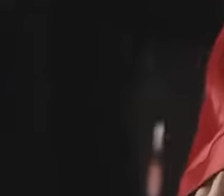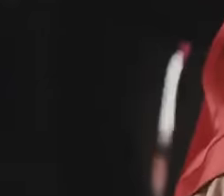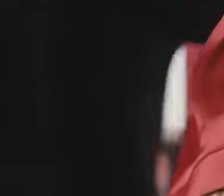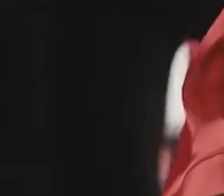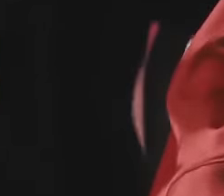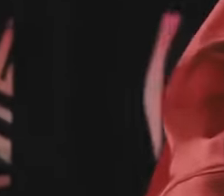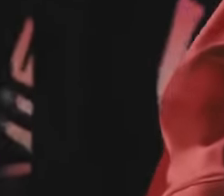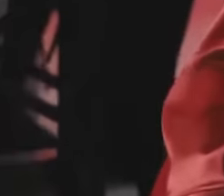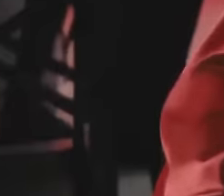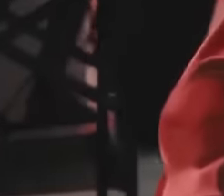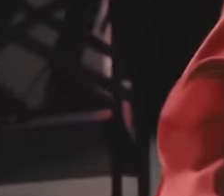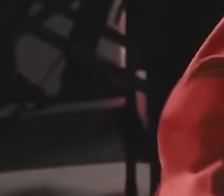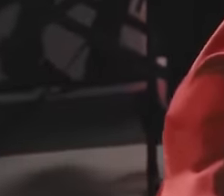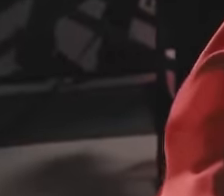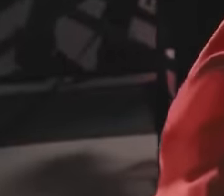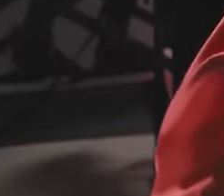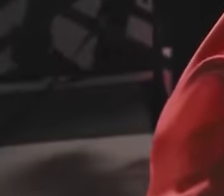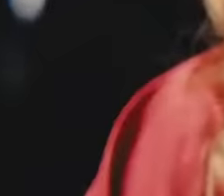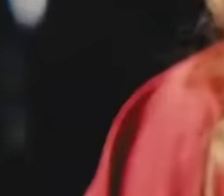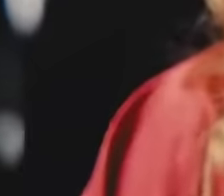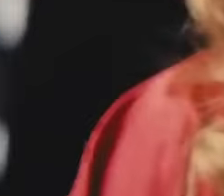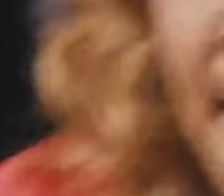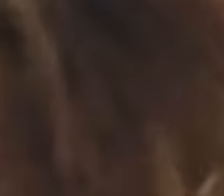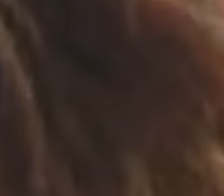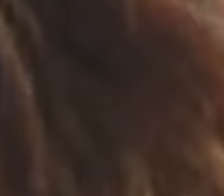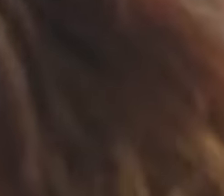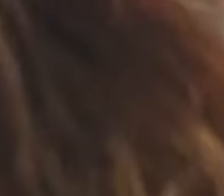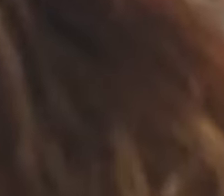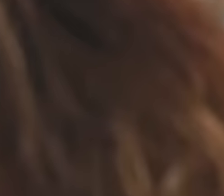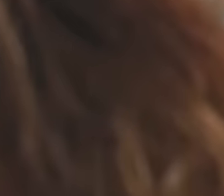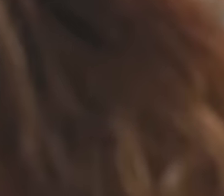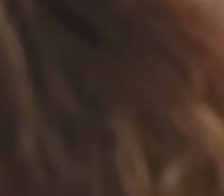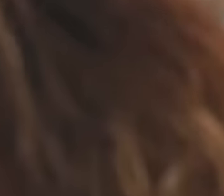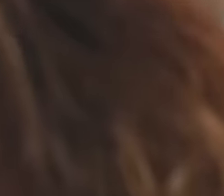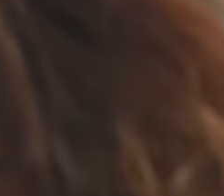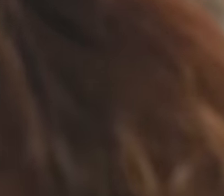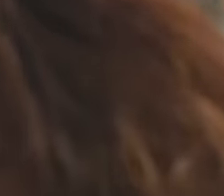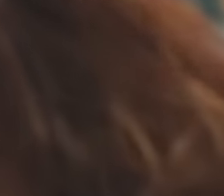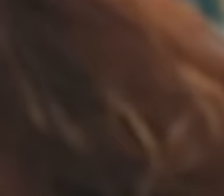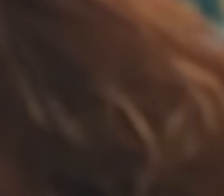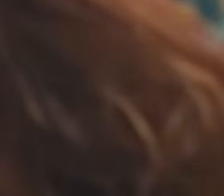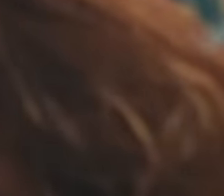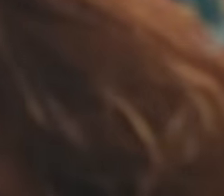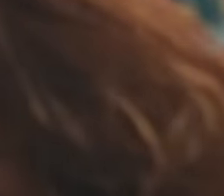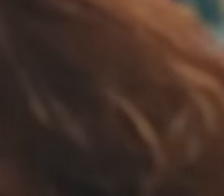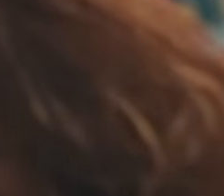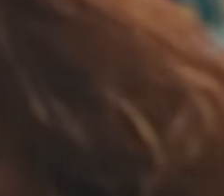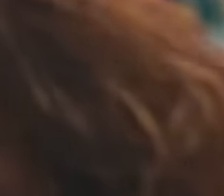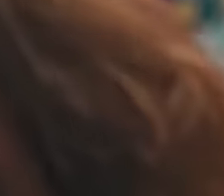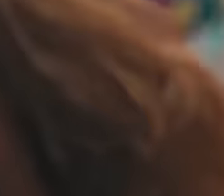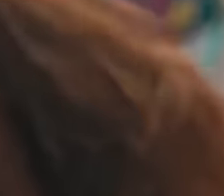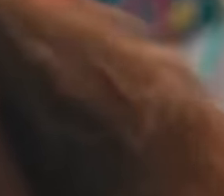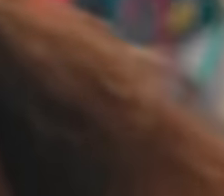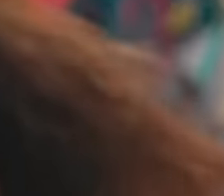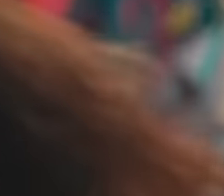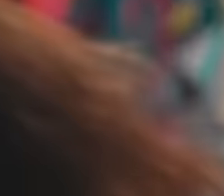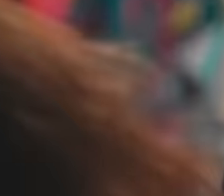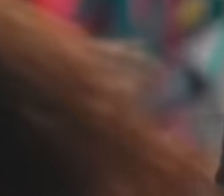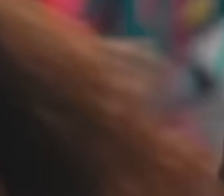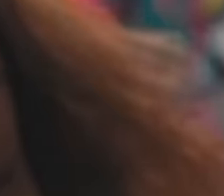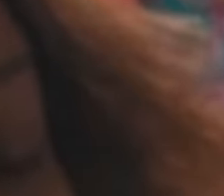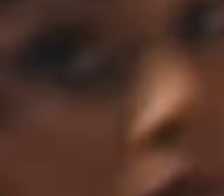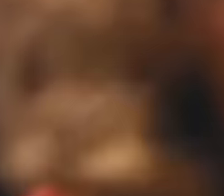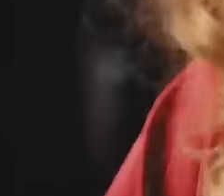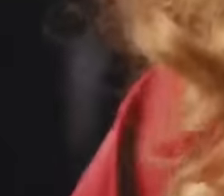What about the other side? Well, Daisy 50% off of her. So, you know? No makeup artist